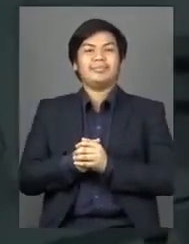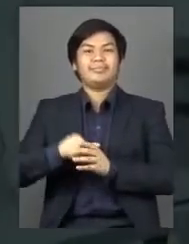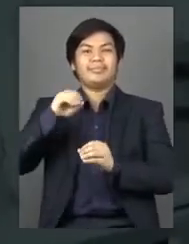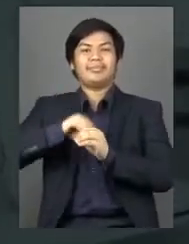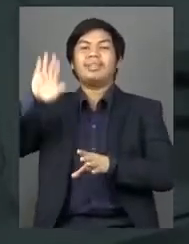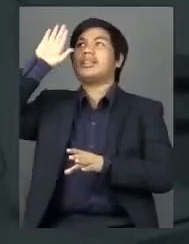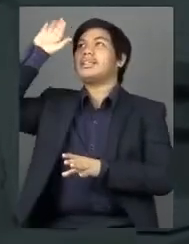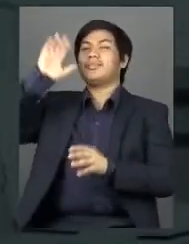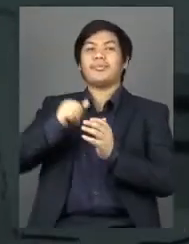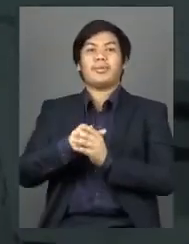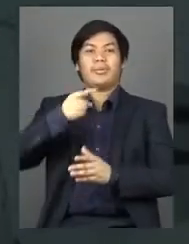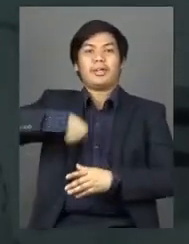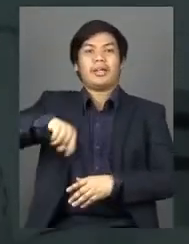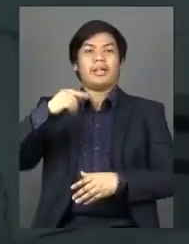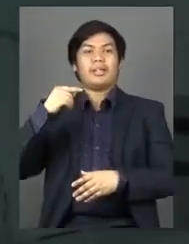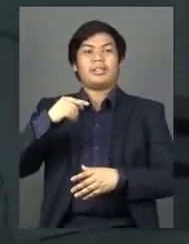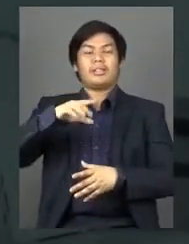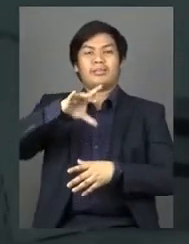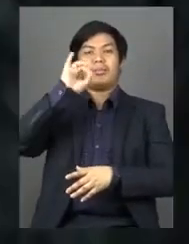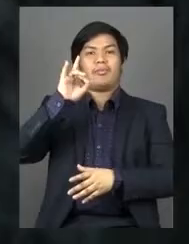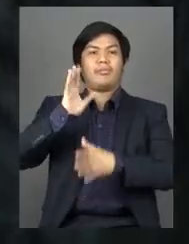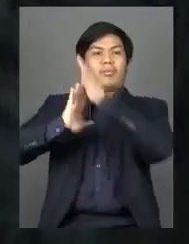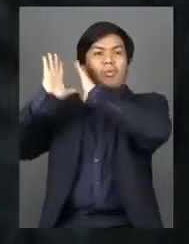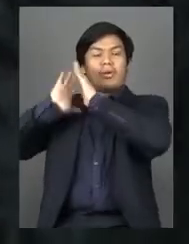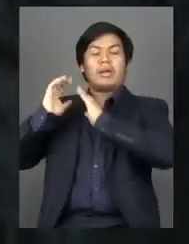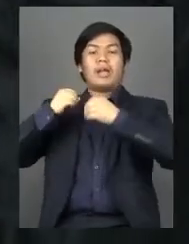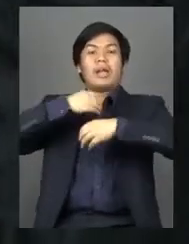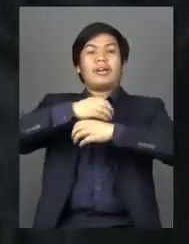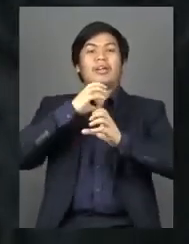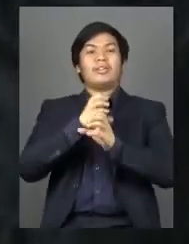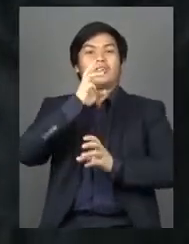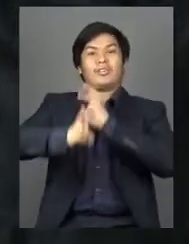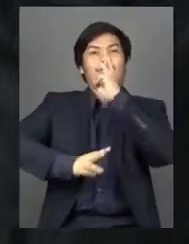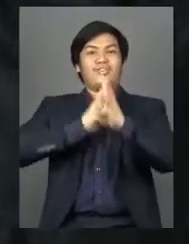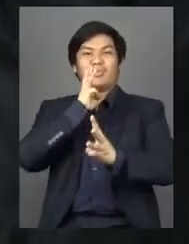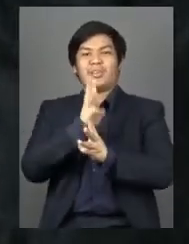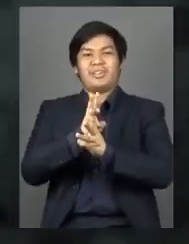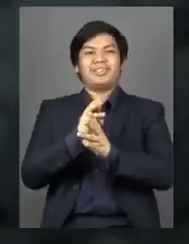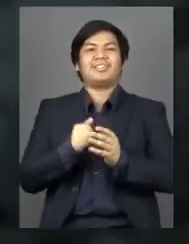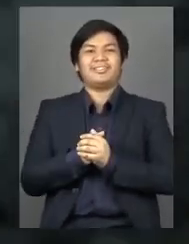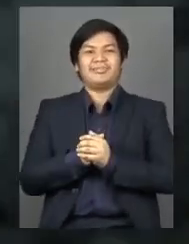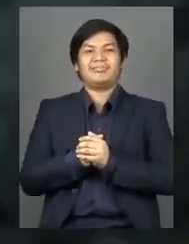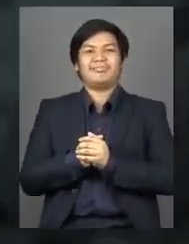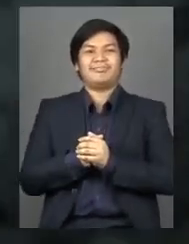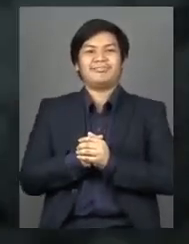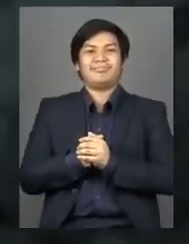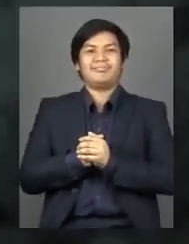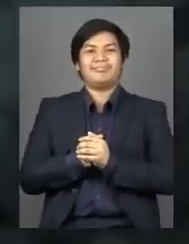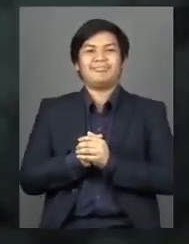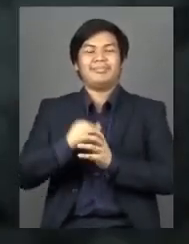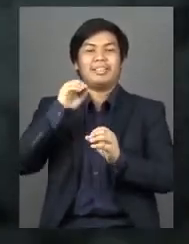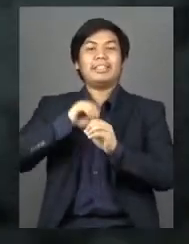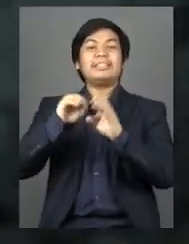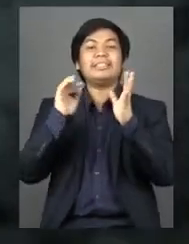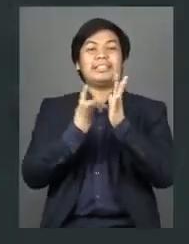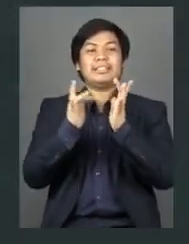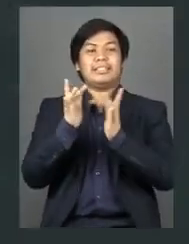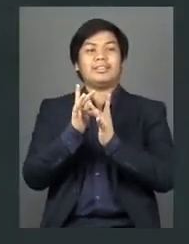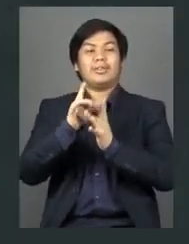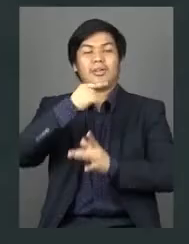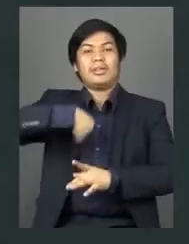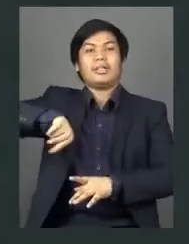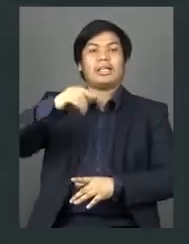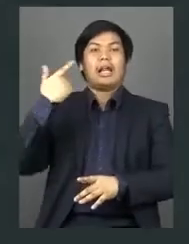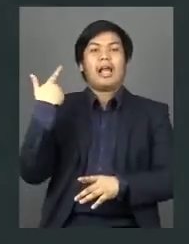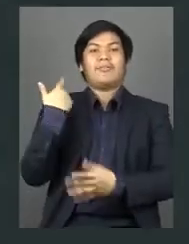In him, we were chosen before the foundation of the world. In him, we